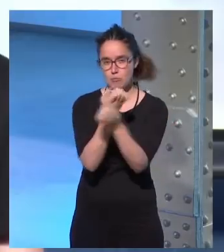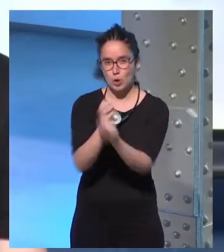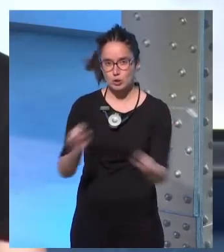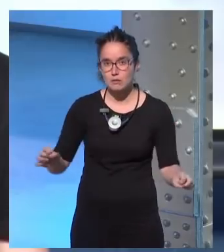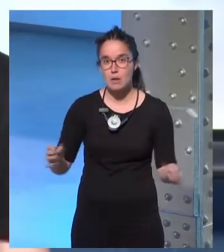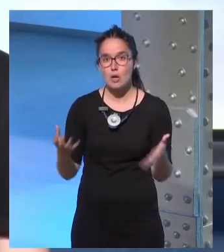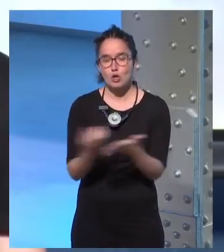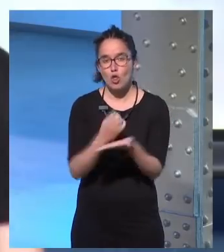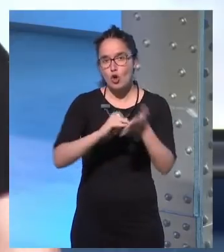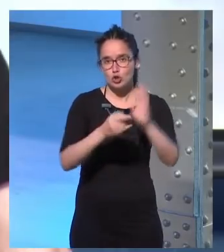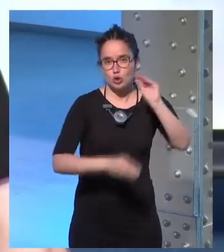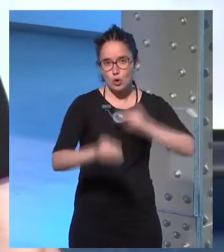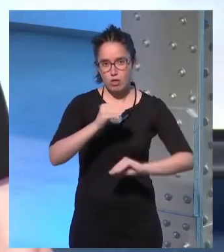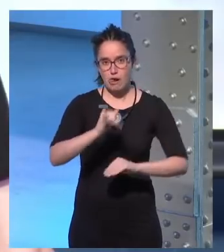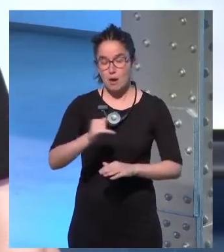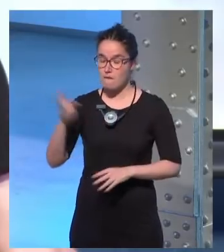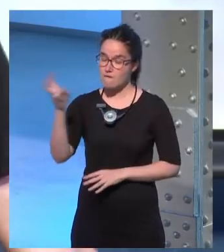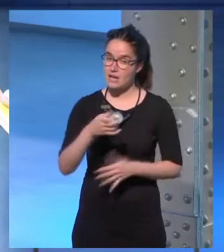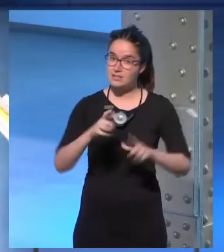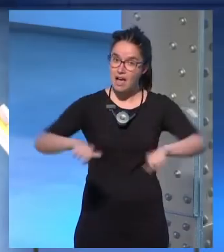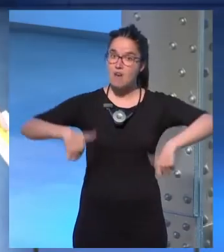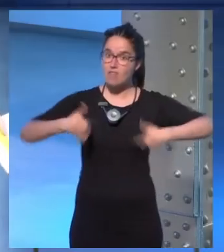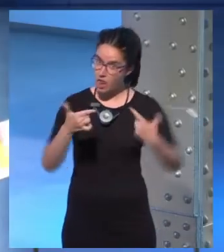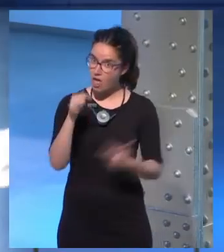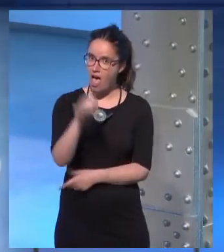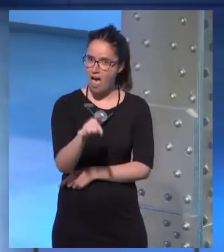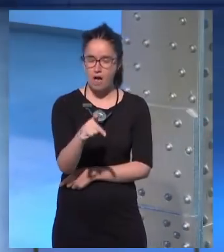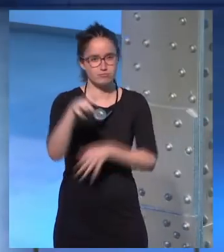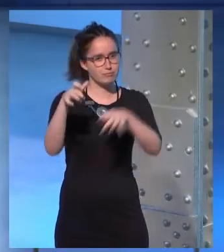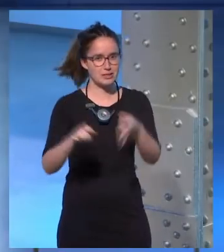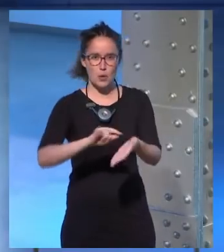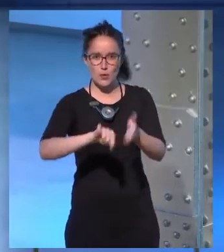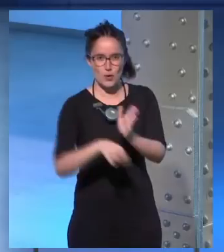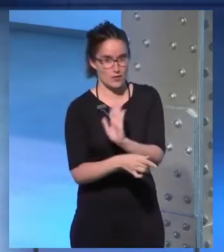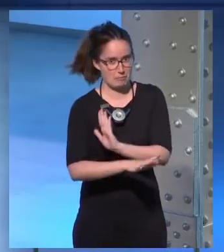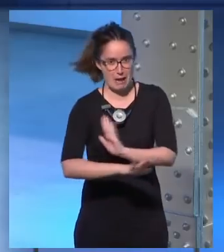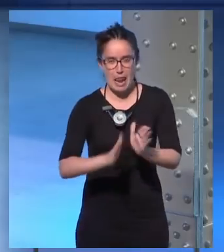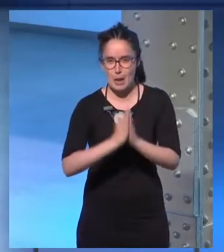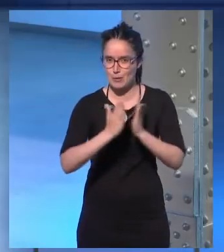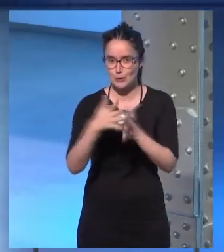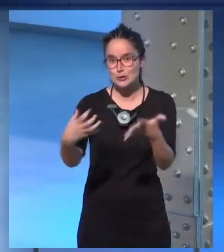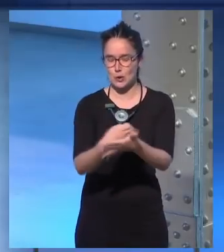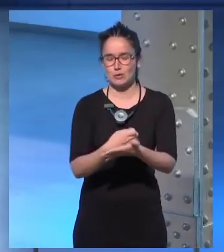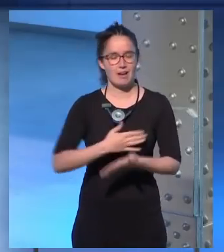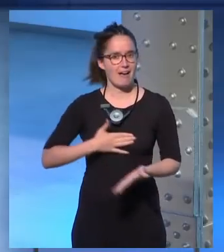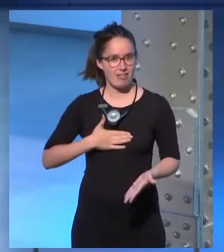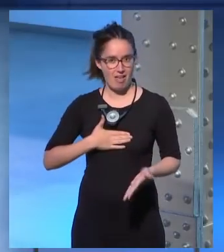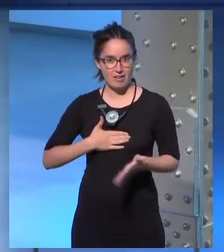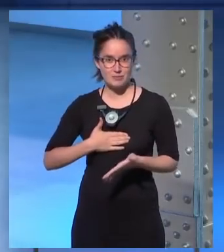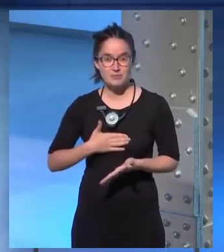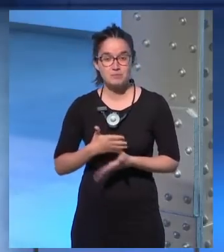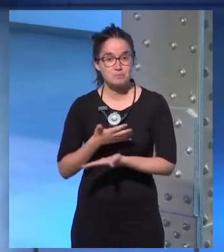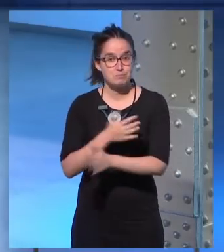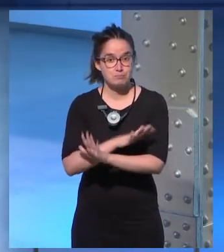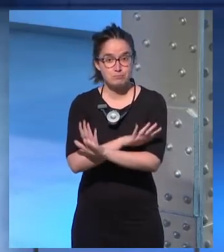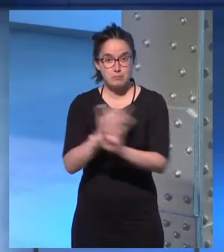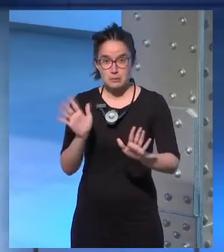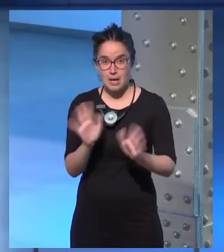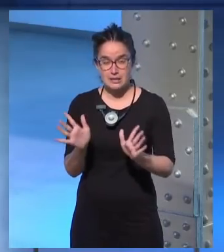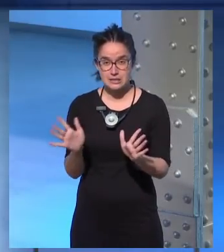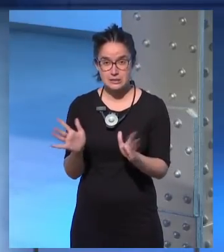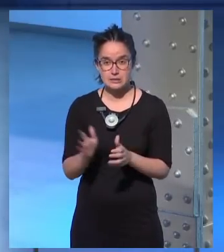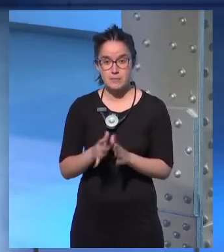it makes it impossible for her to sign books tonight, but there's a solution for this. Please join us in Avilés, and I'm sure she will be delighted to sign